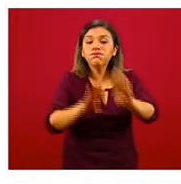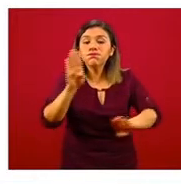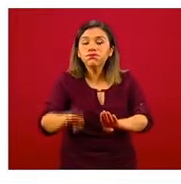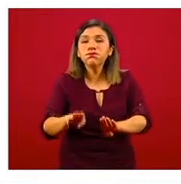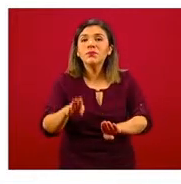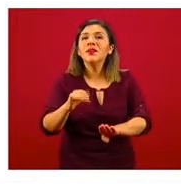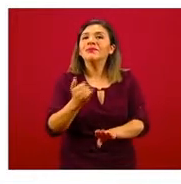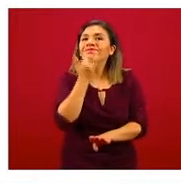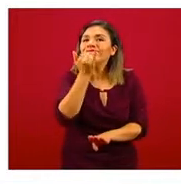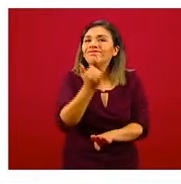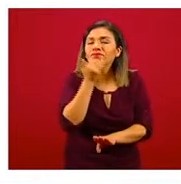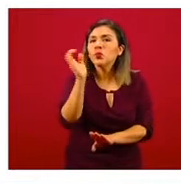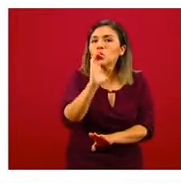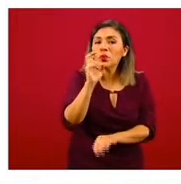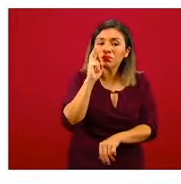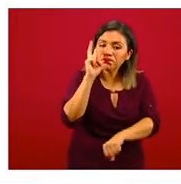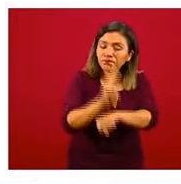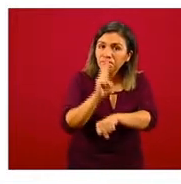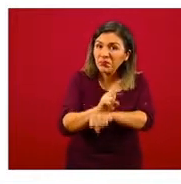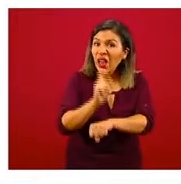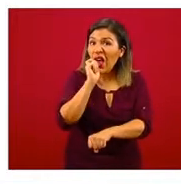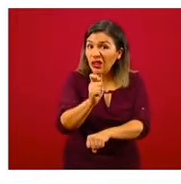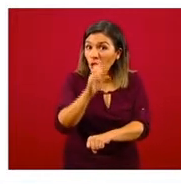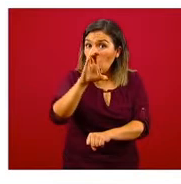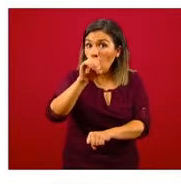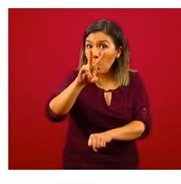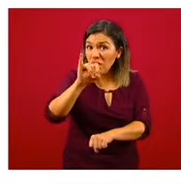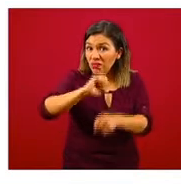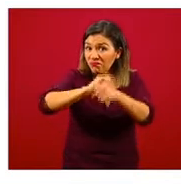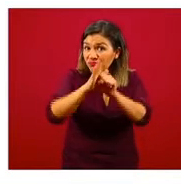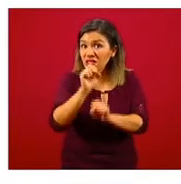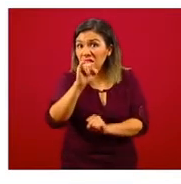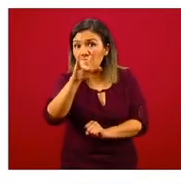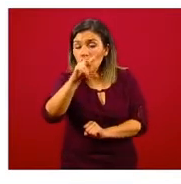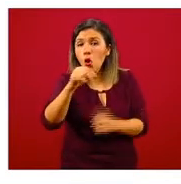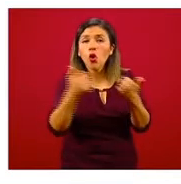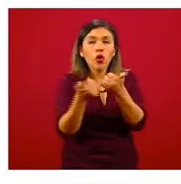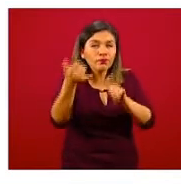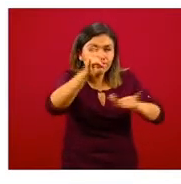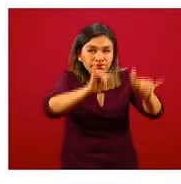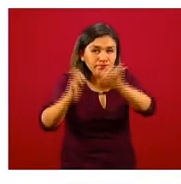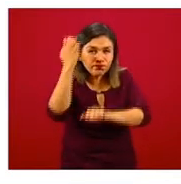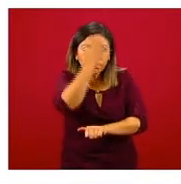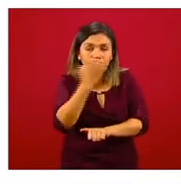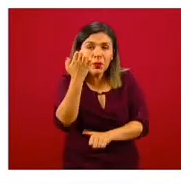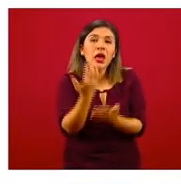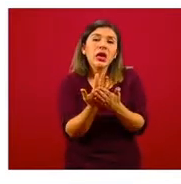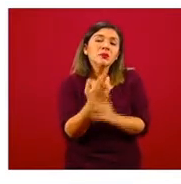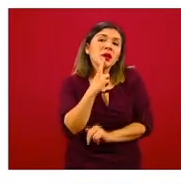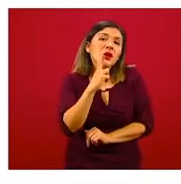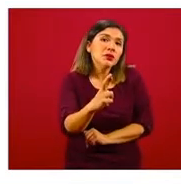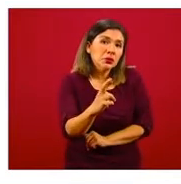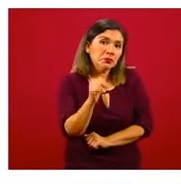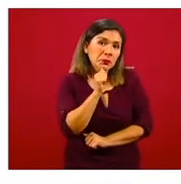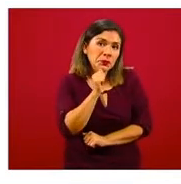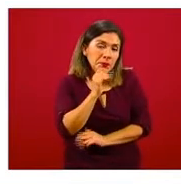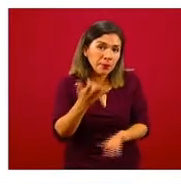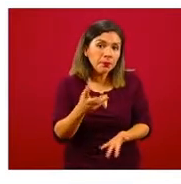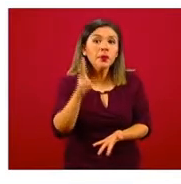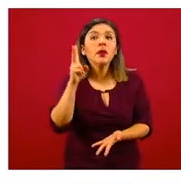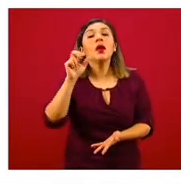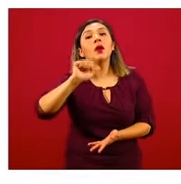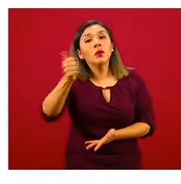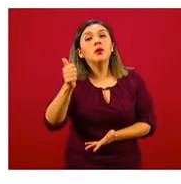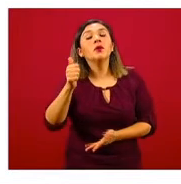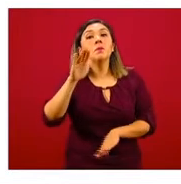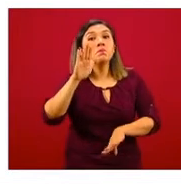where we are still having high fatality numbers. Those bars in yellow are